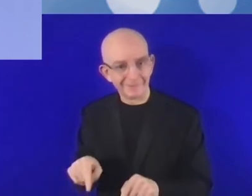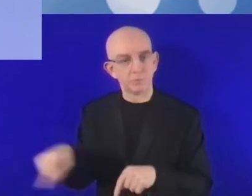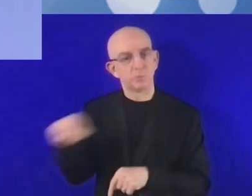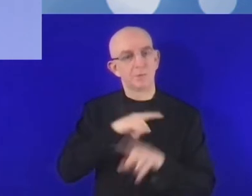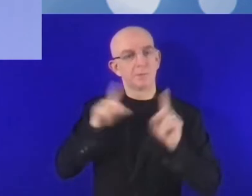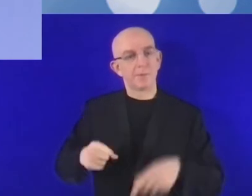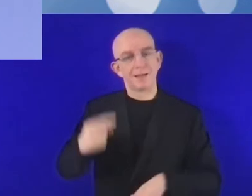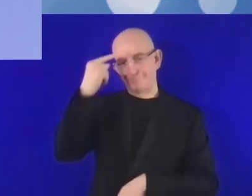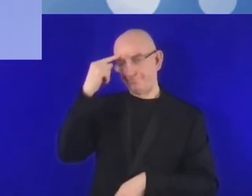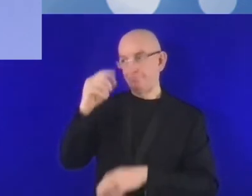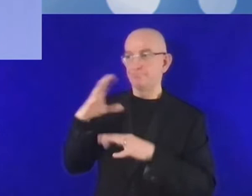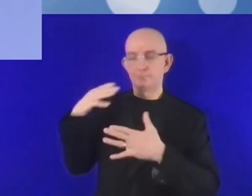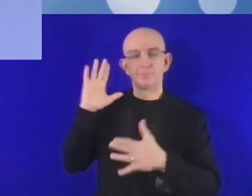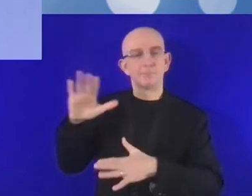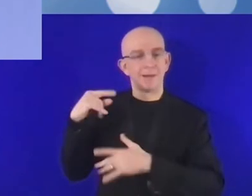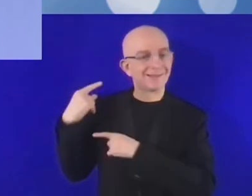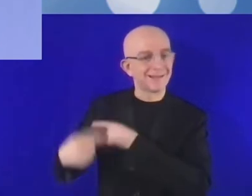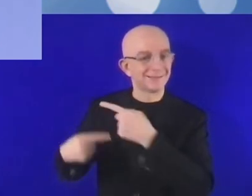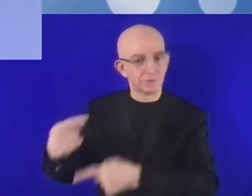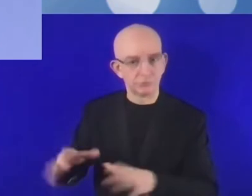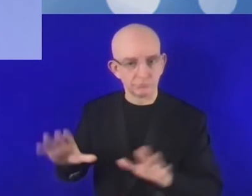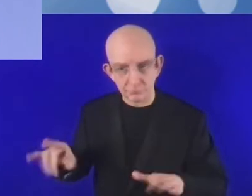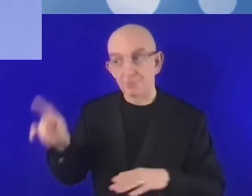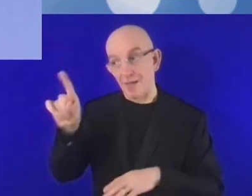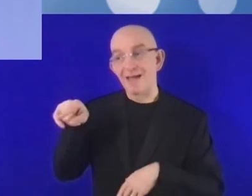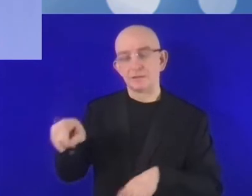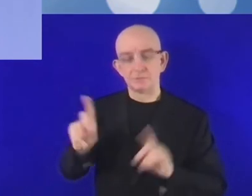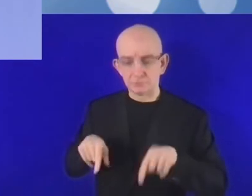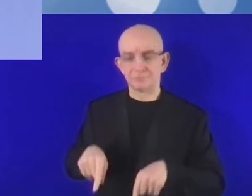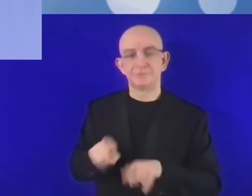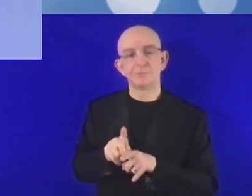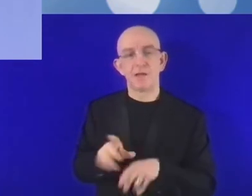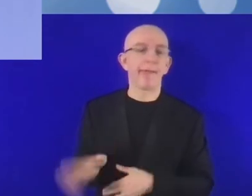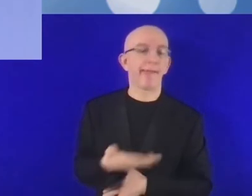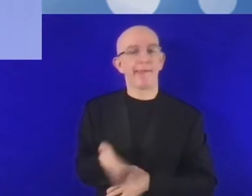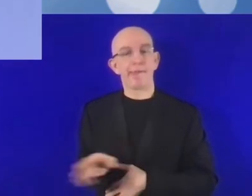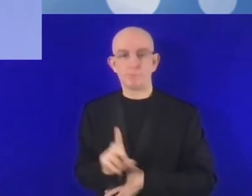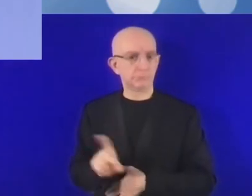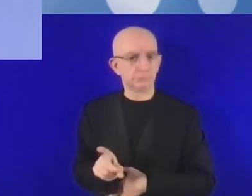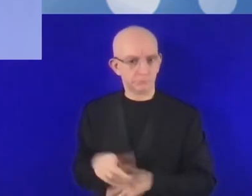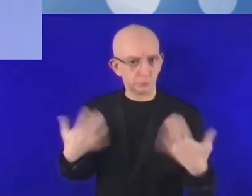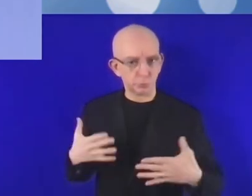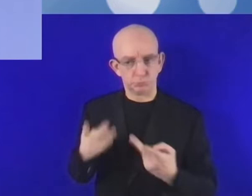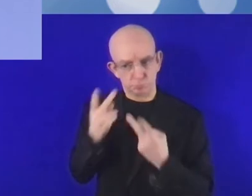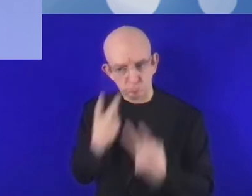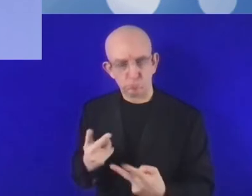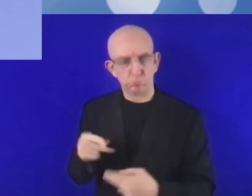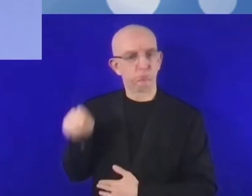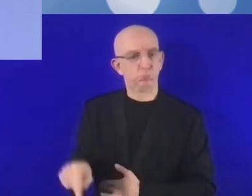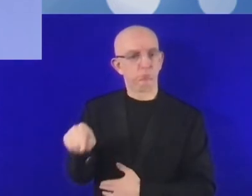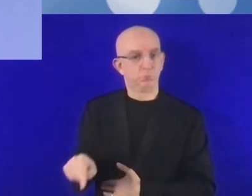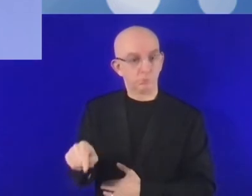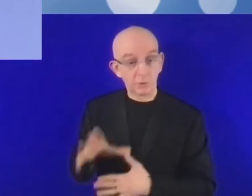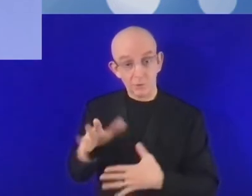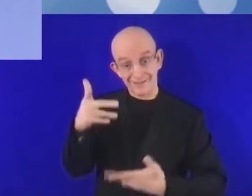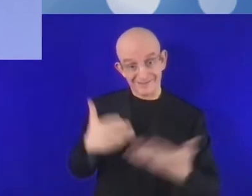any anyone can access use share and use it for any kind of purpose so we need to be very